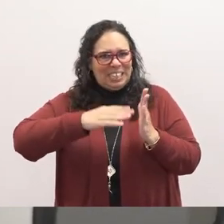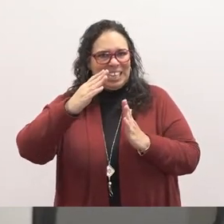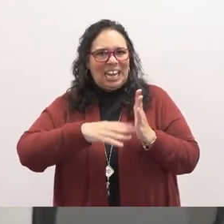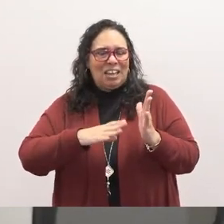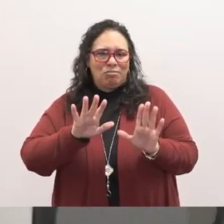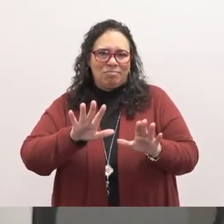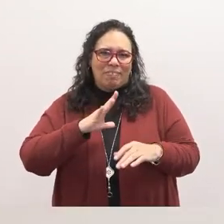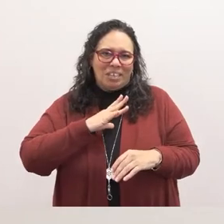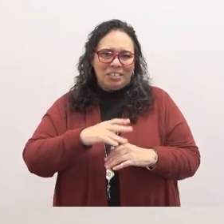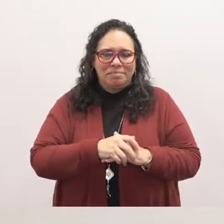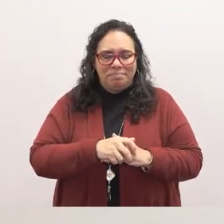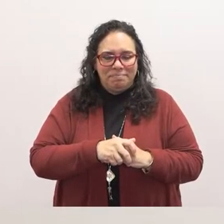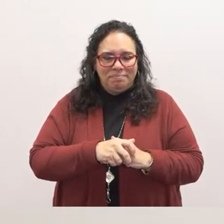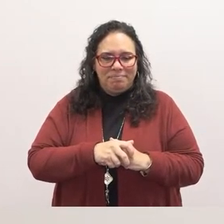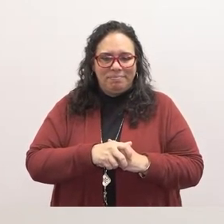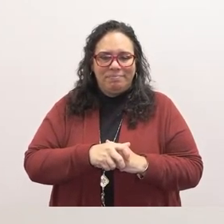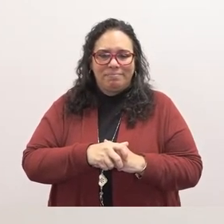fine.